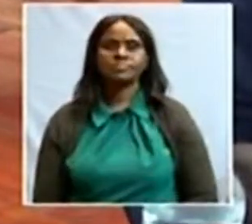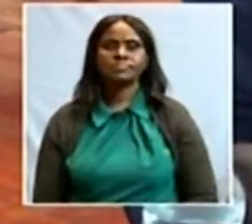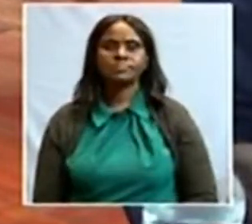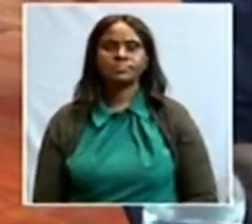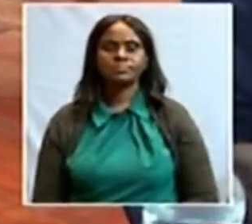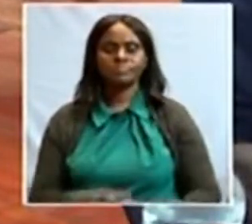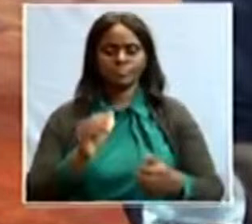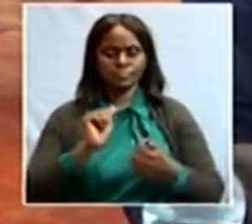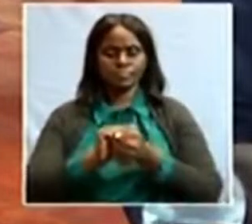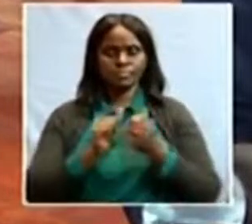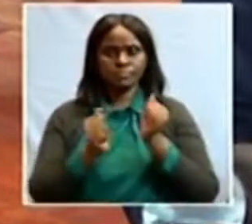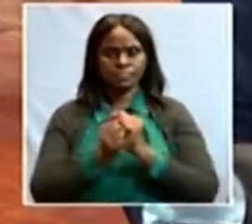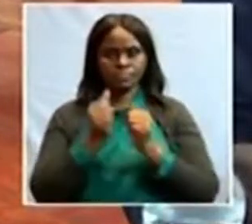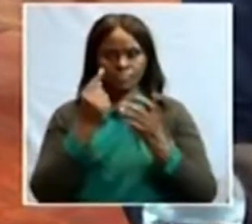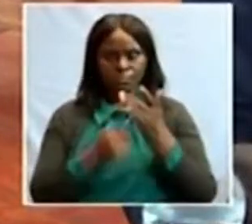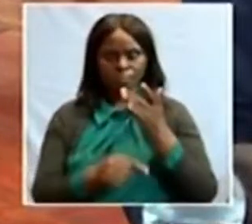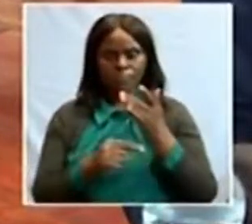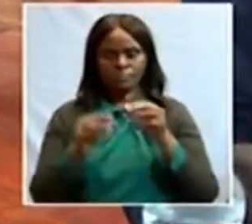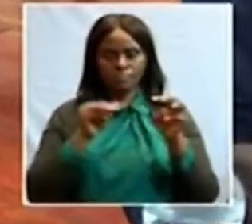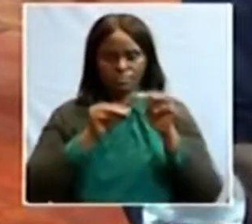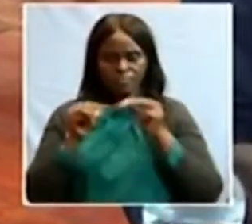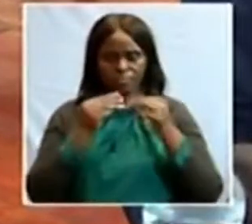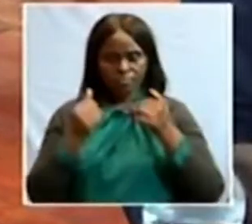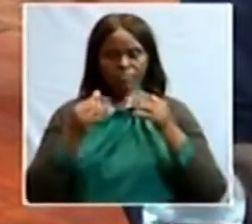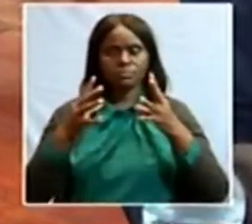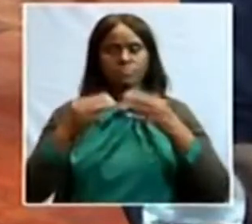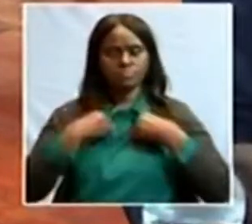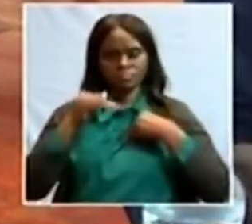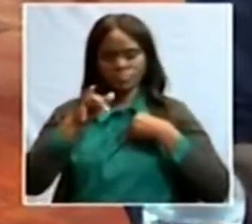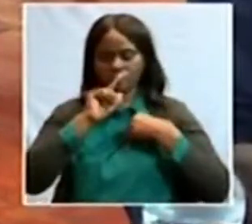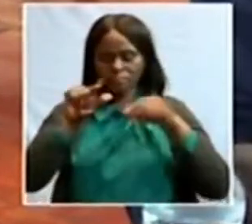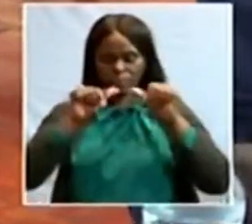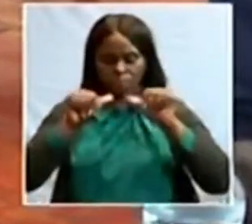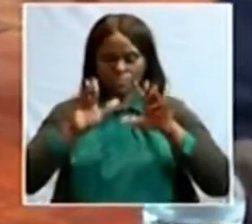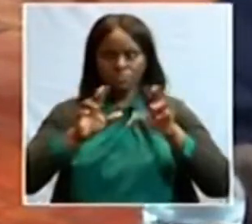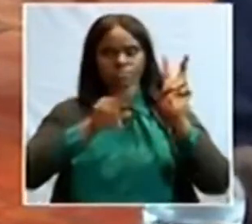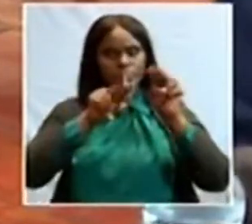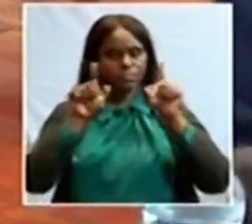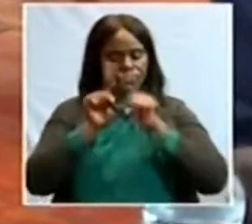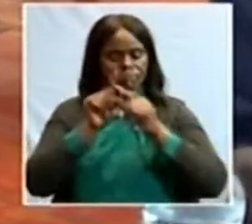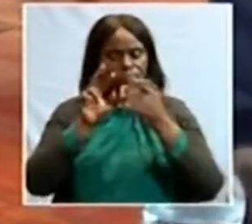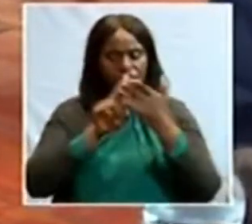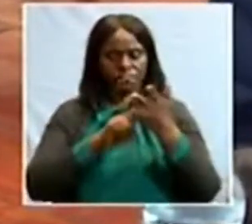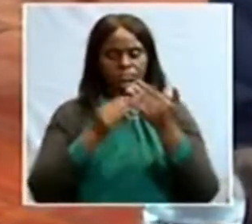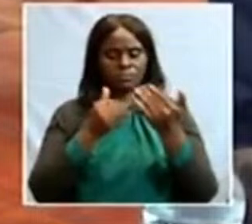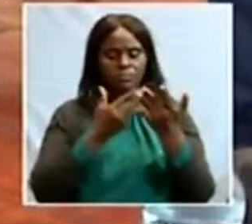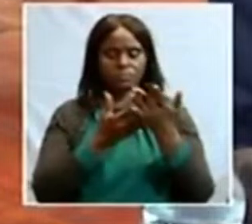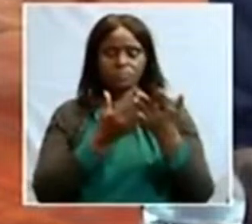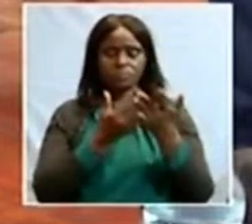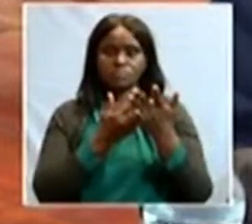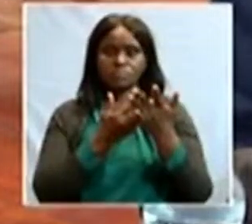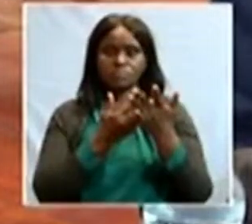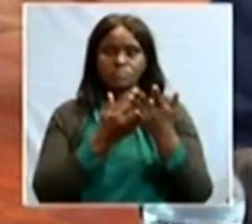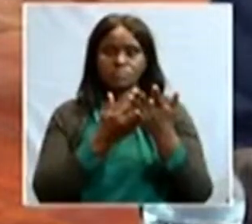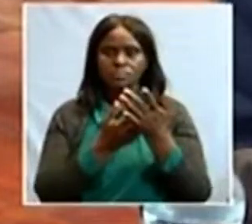Because of the query, management wishes to acknowledge the author's observation and wishes to report that